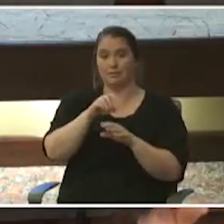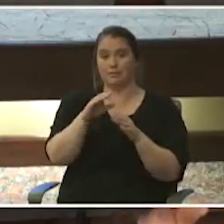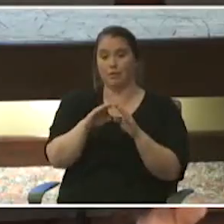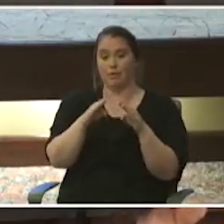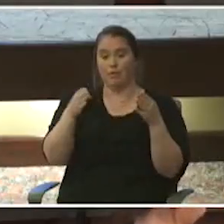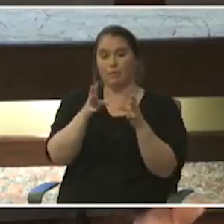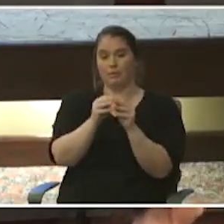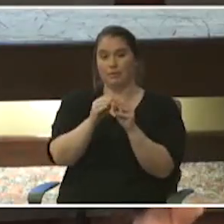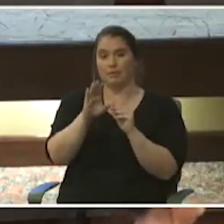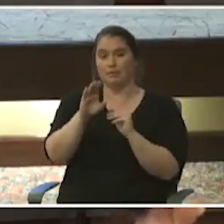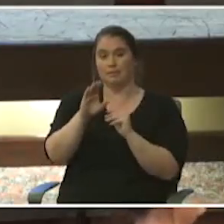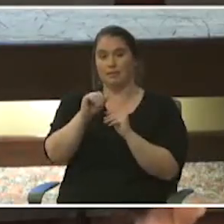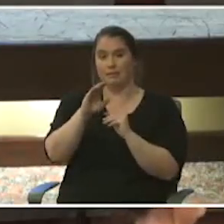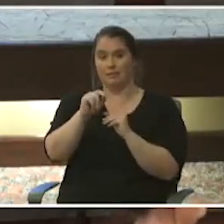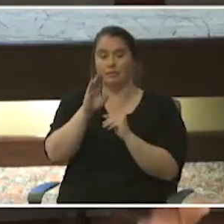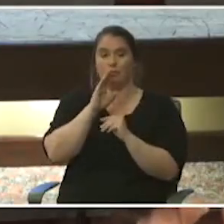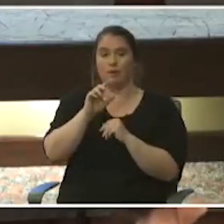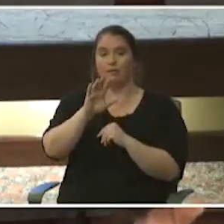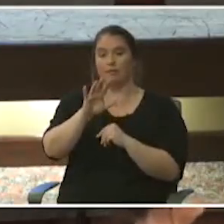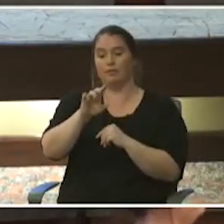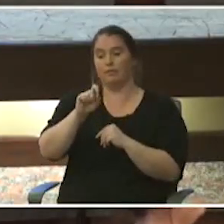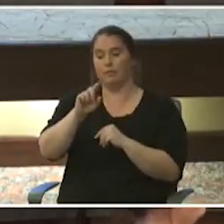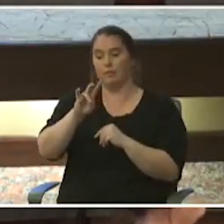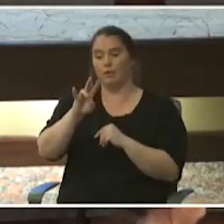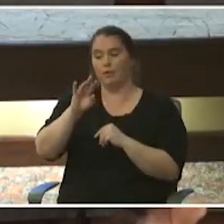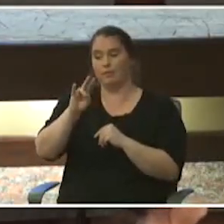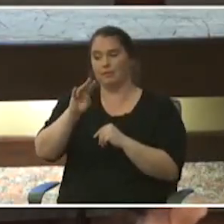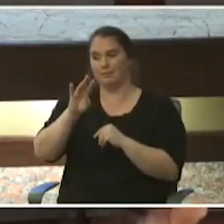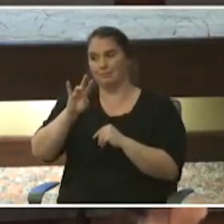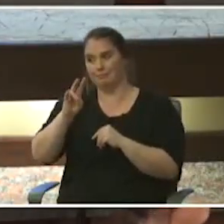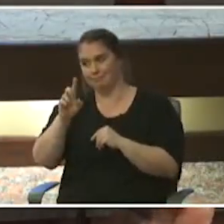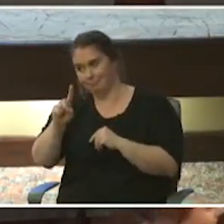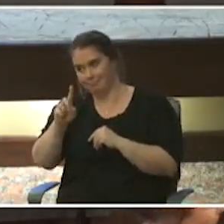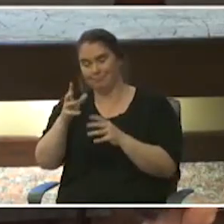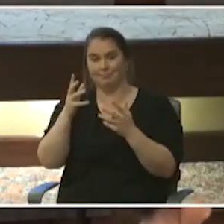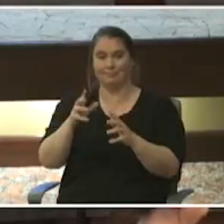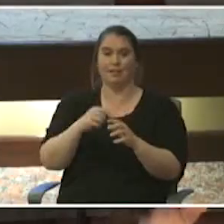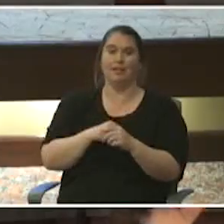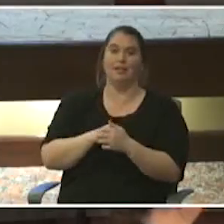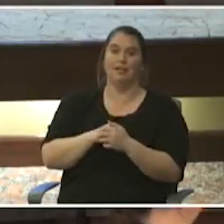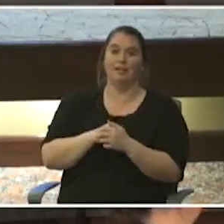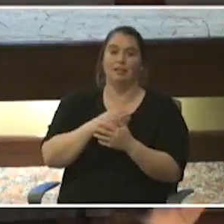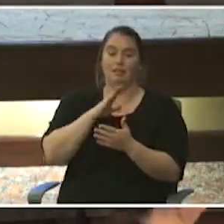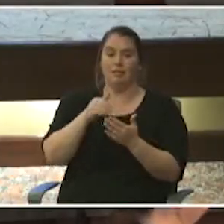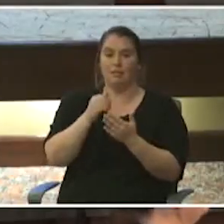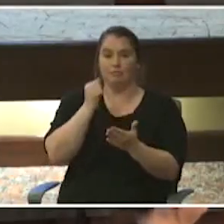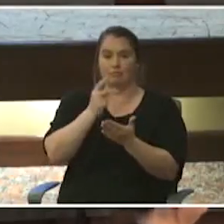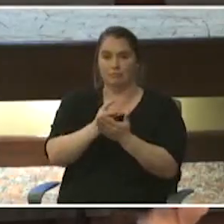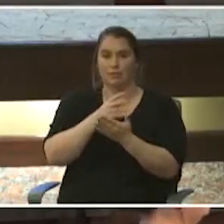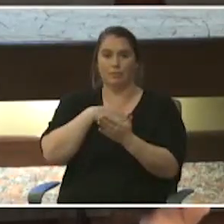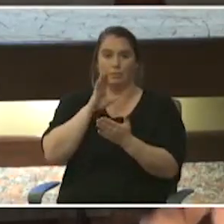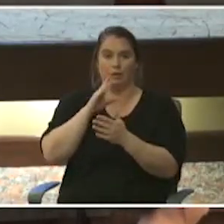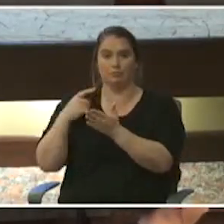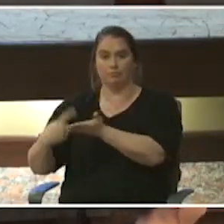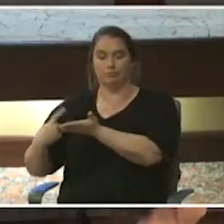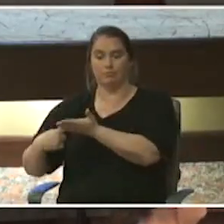Section 551.071. A construction contract with Environmental Improvements Incorporated for the